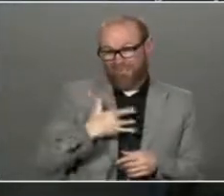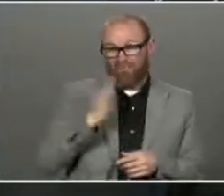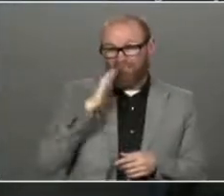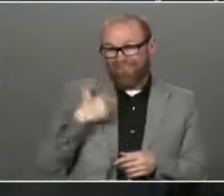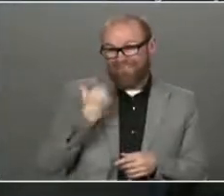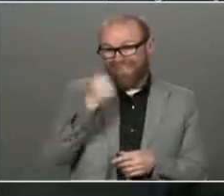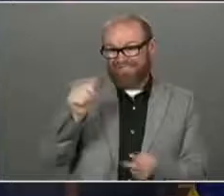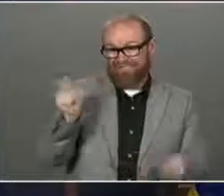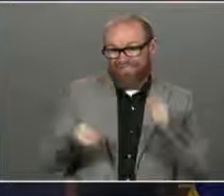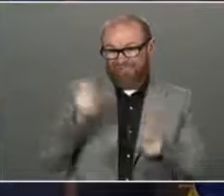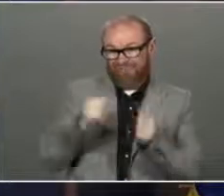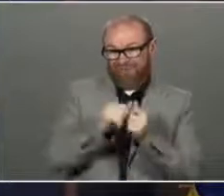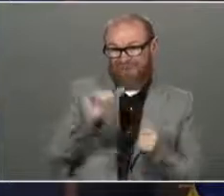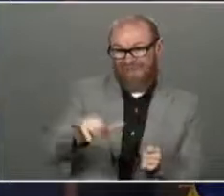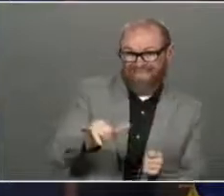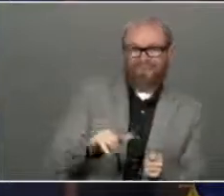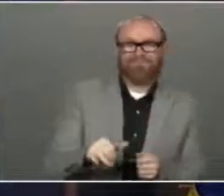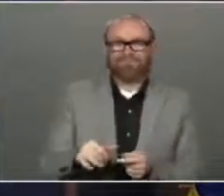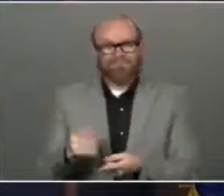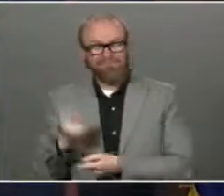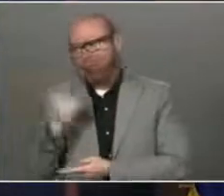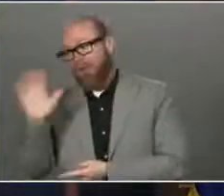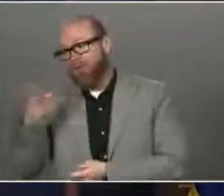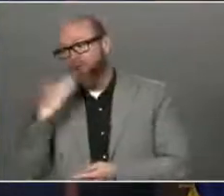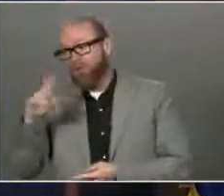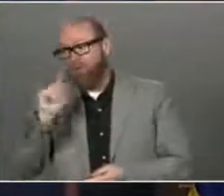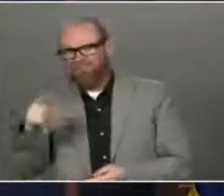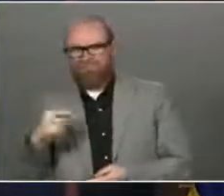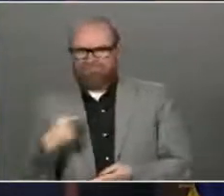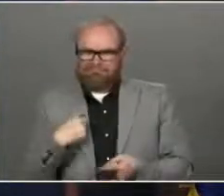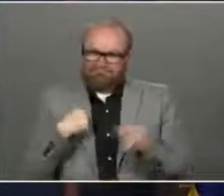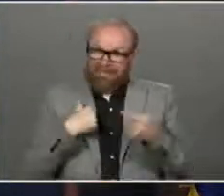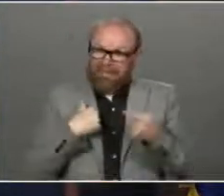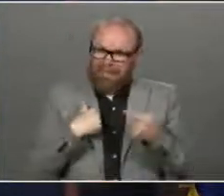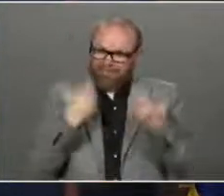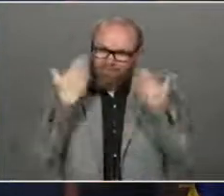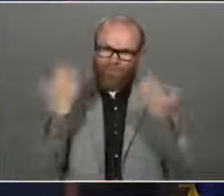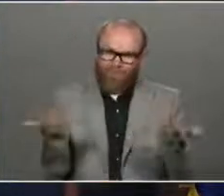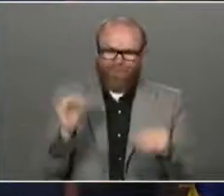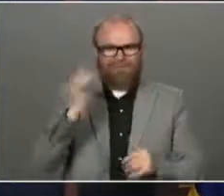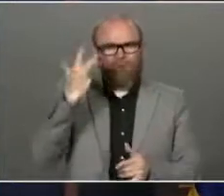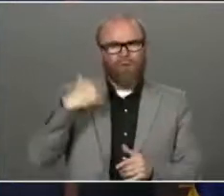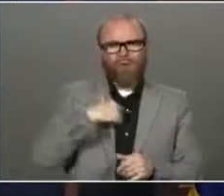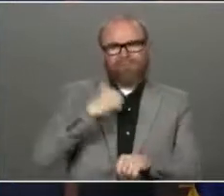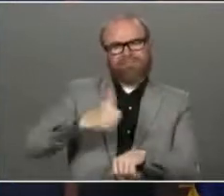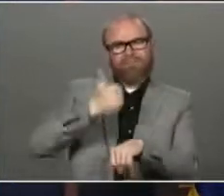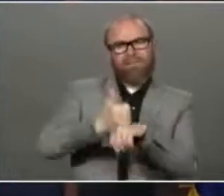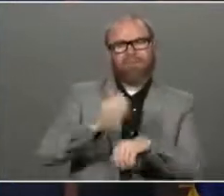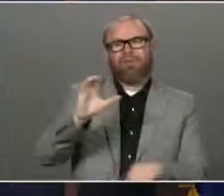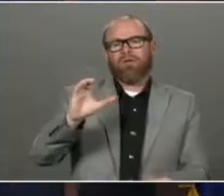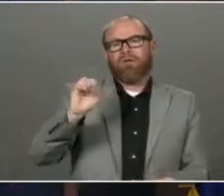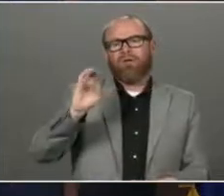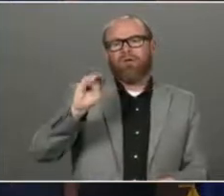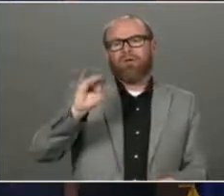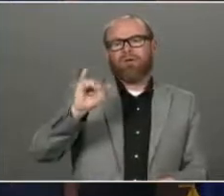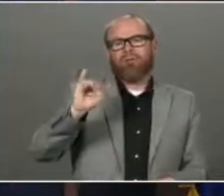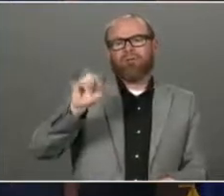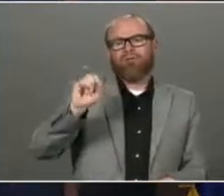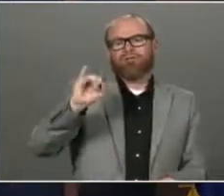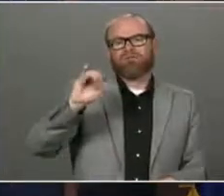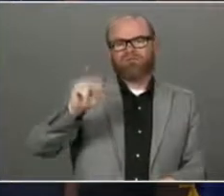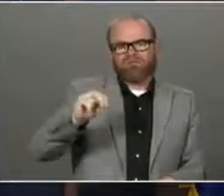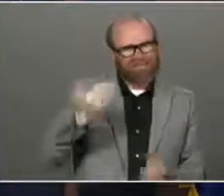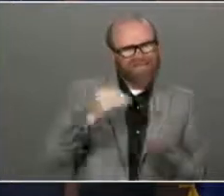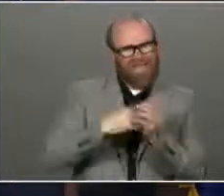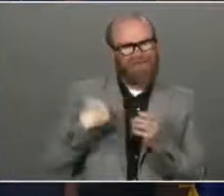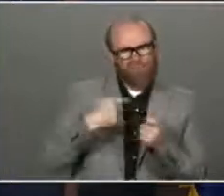needs to have? Well, I don't know, and that's the reason for the commission, and one of the things I appreciate is that we're constantly evaluating.